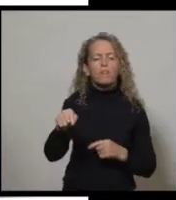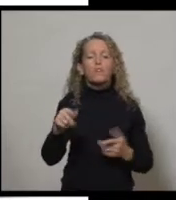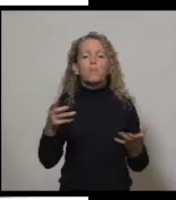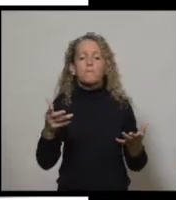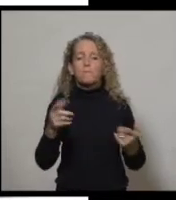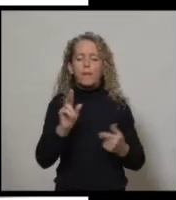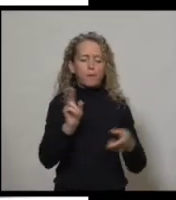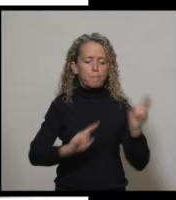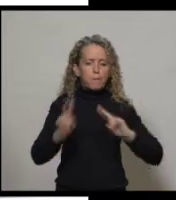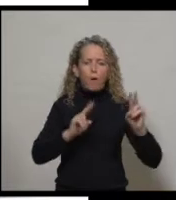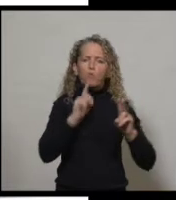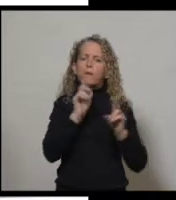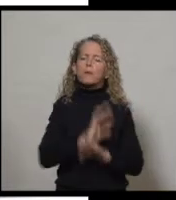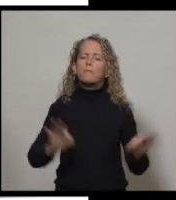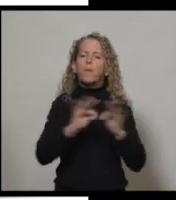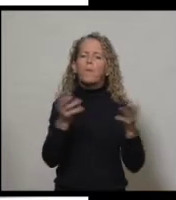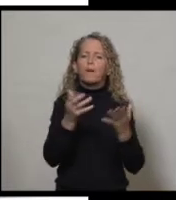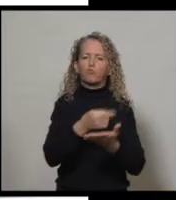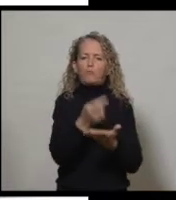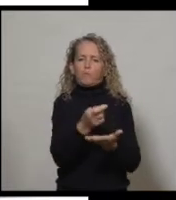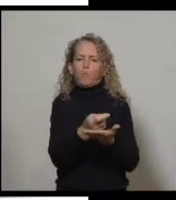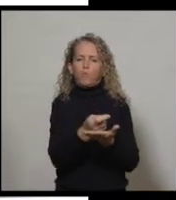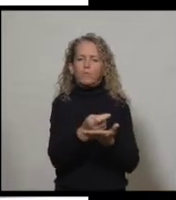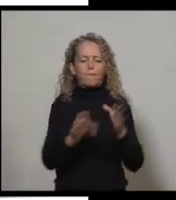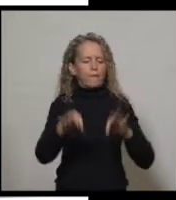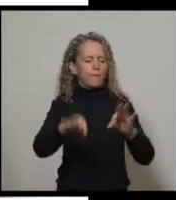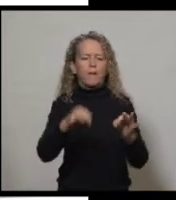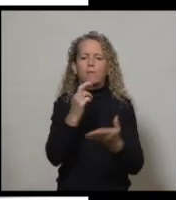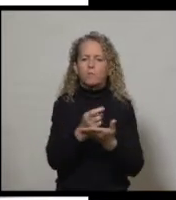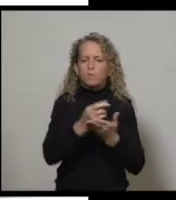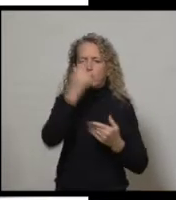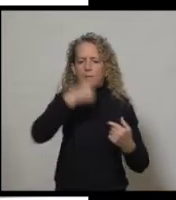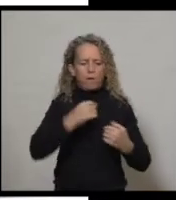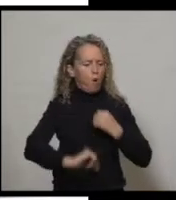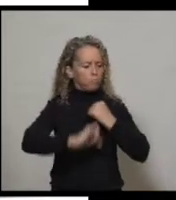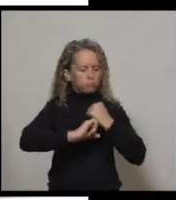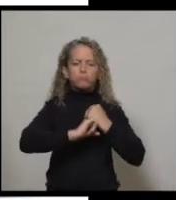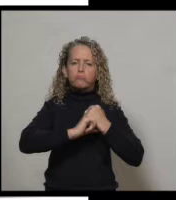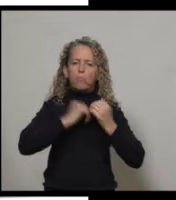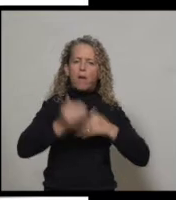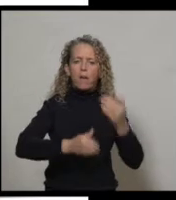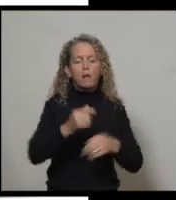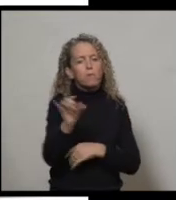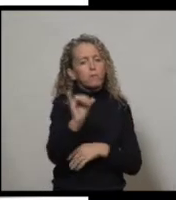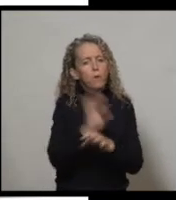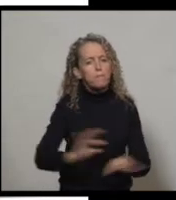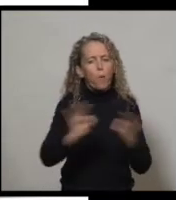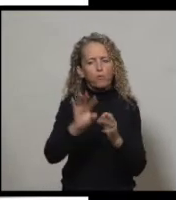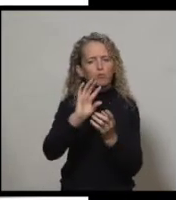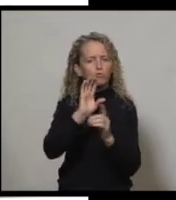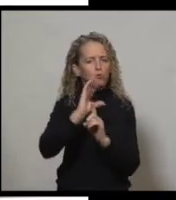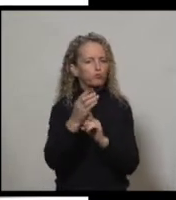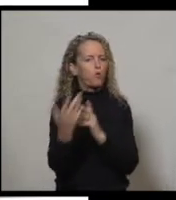way to the resources that they need is really important, and able to negotiate these resources to be provided in culturally meaningful ways. So really looking at,